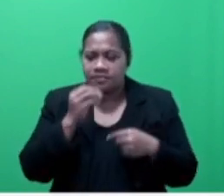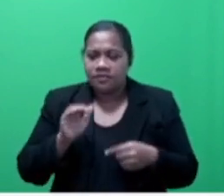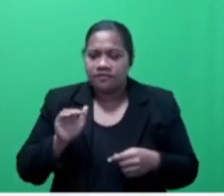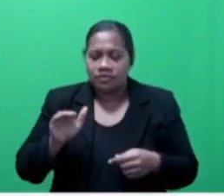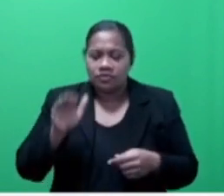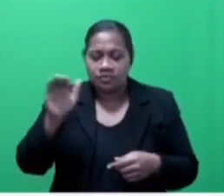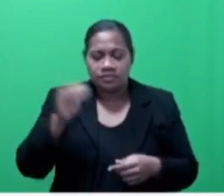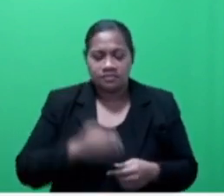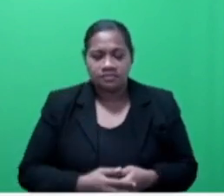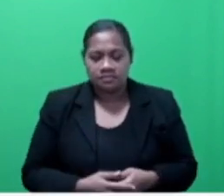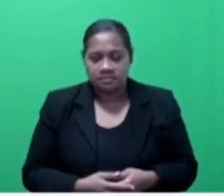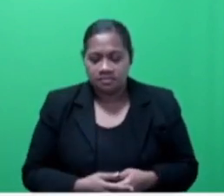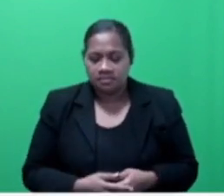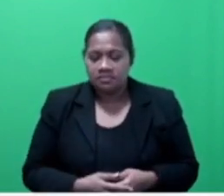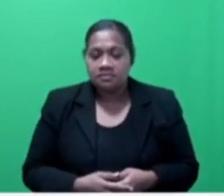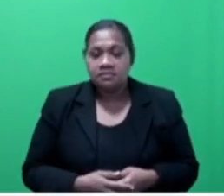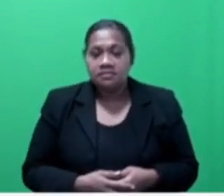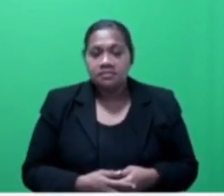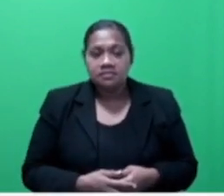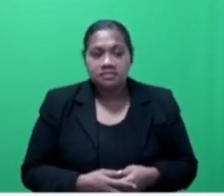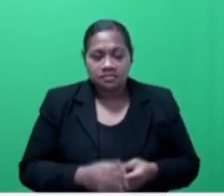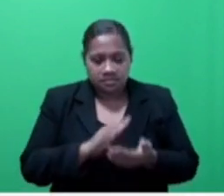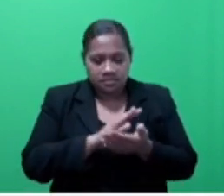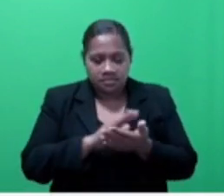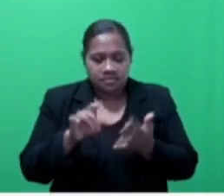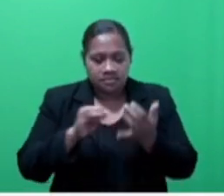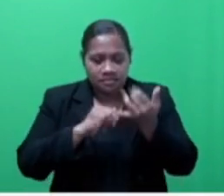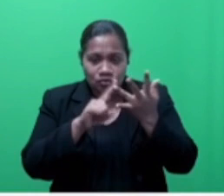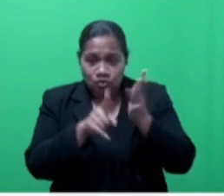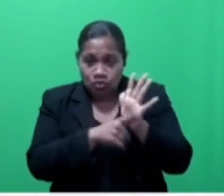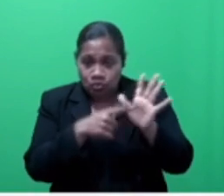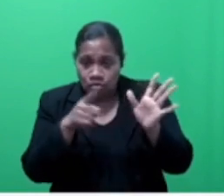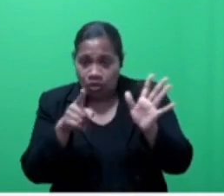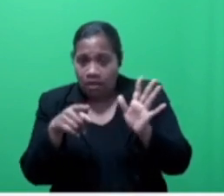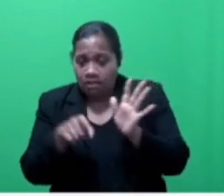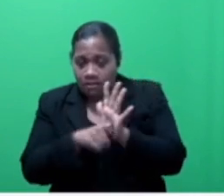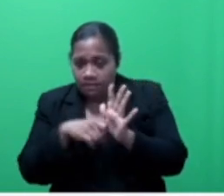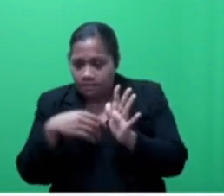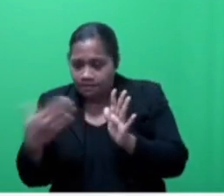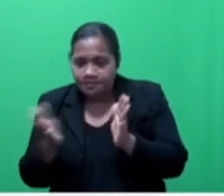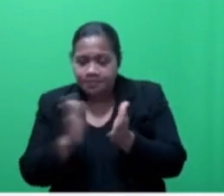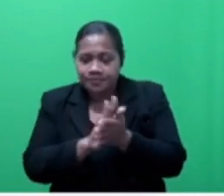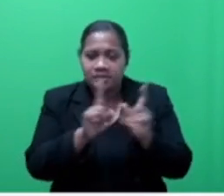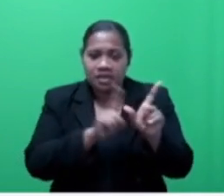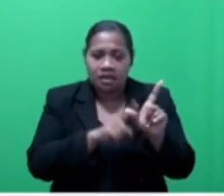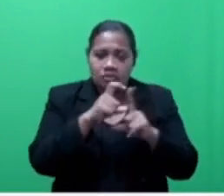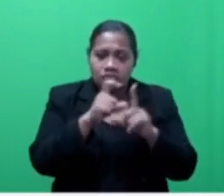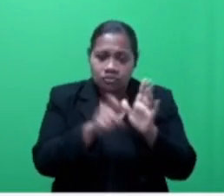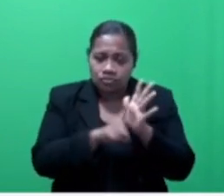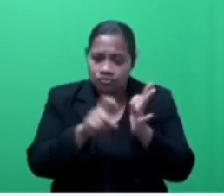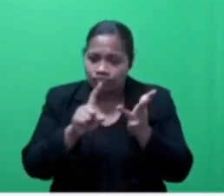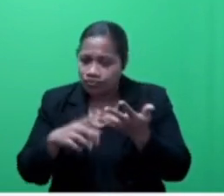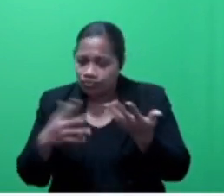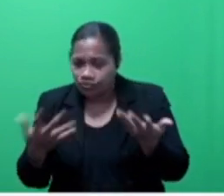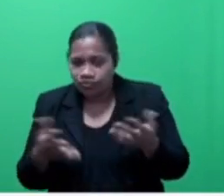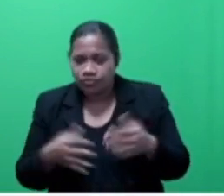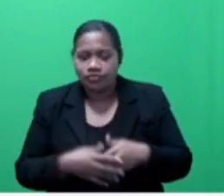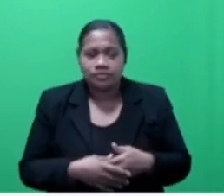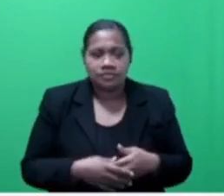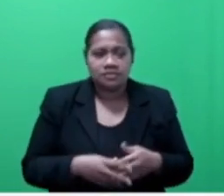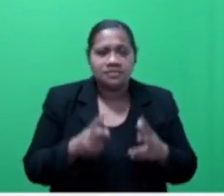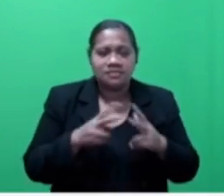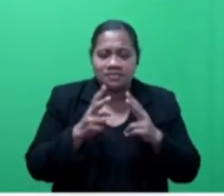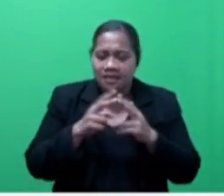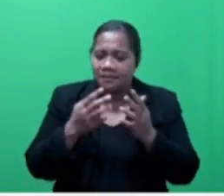can we increase it? On hydro, can we increase it? On biomass, can we double that or increase it? Also the wheat,